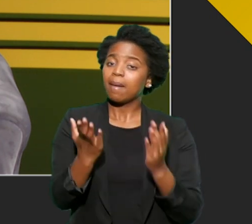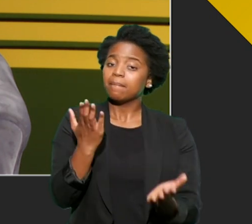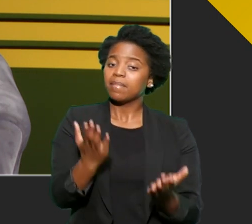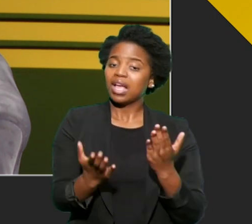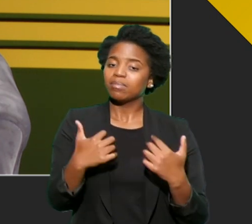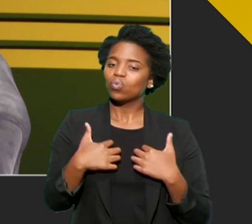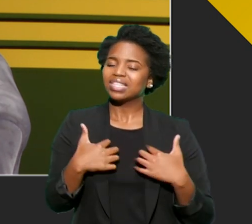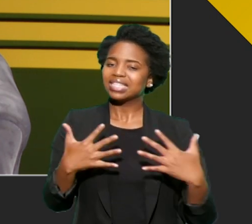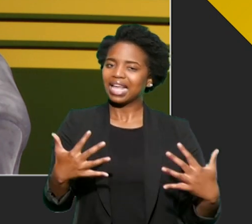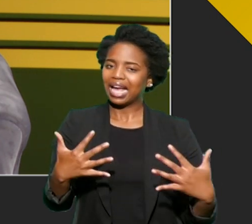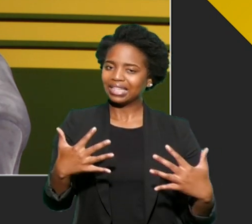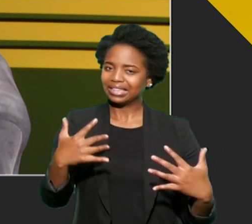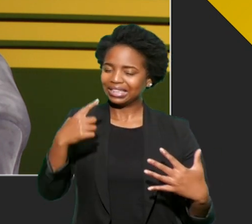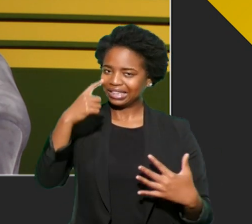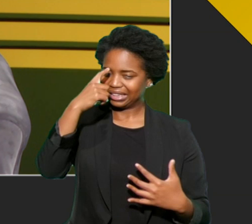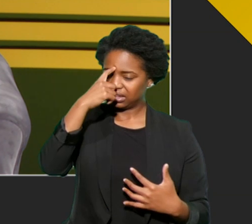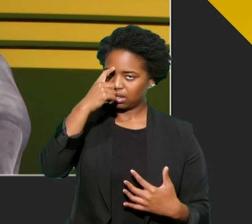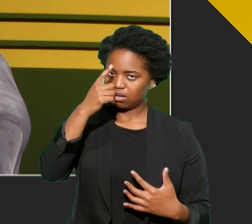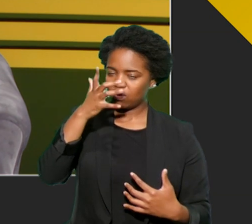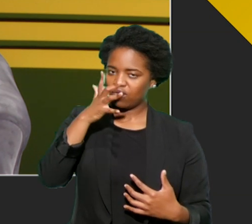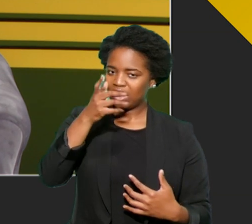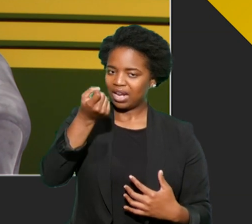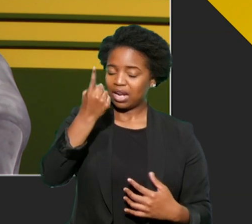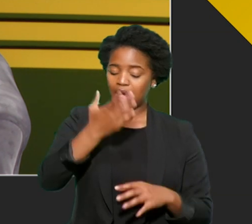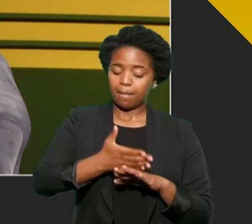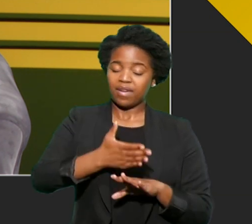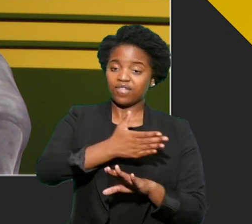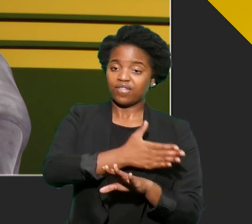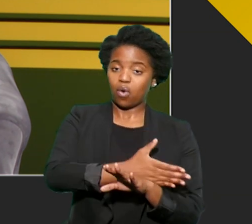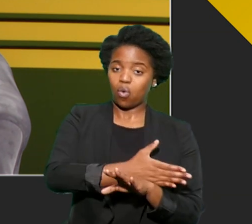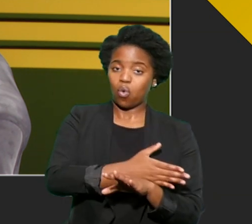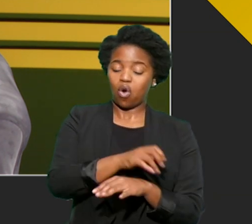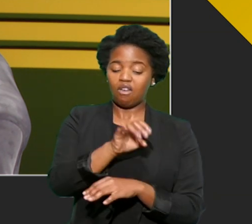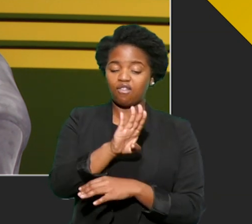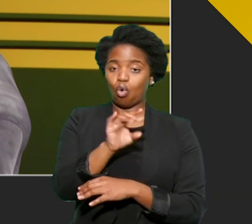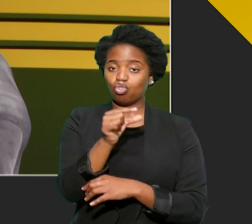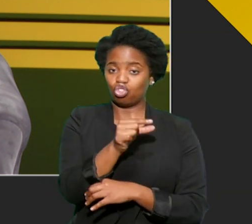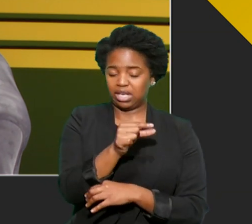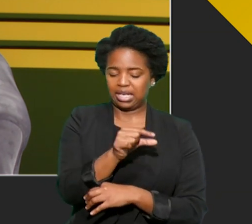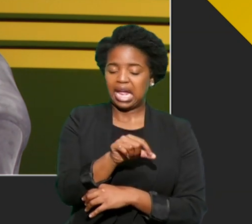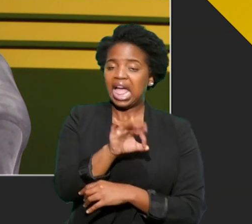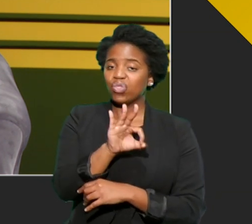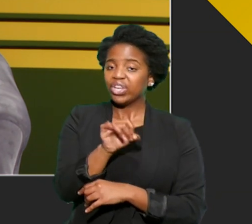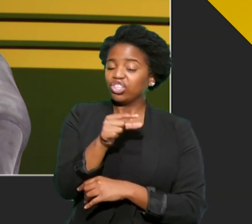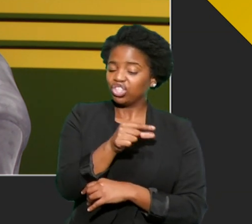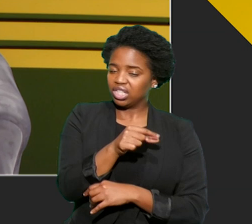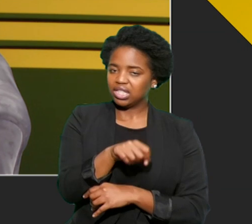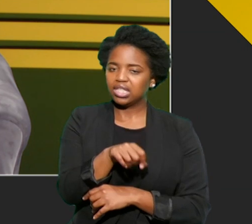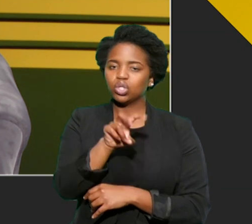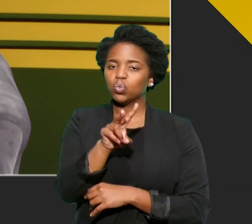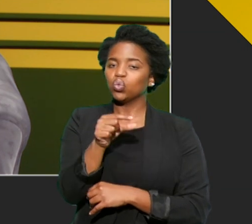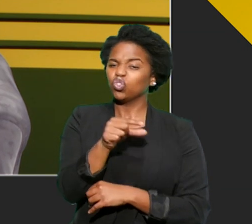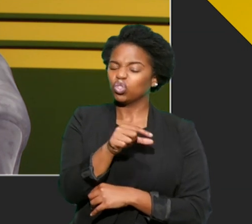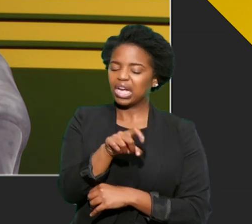start with contextualizing and speak about the previous 4 generations and how they have helped our country in terms